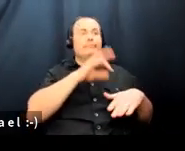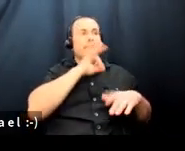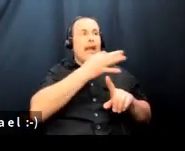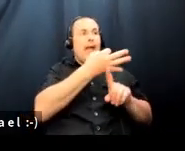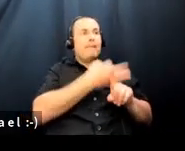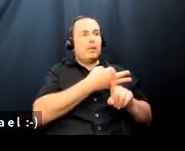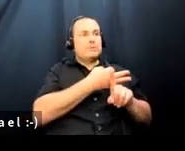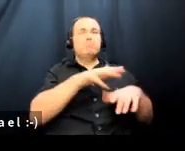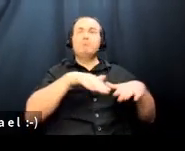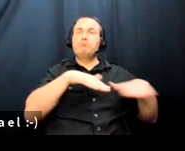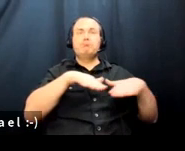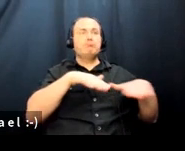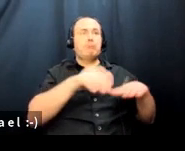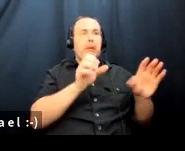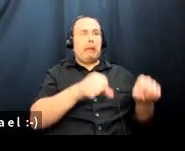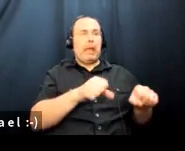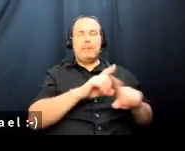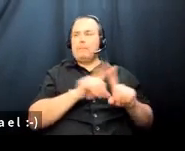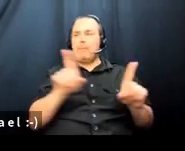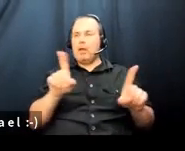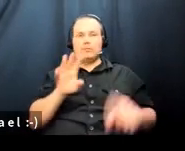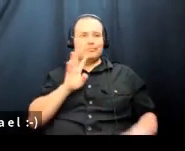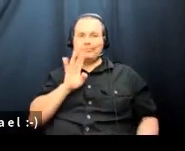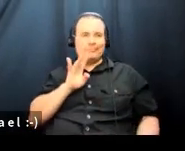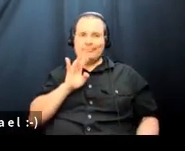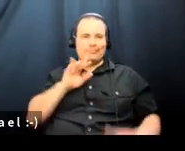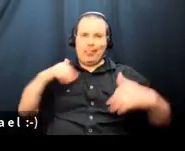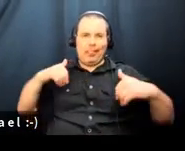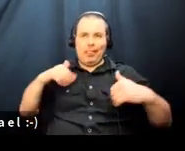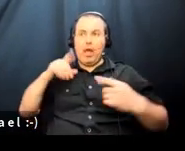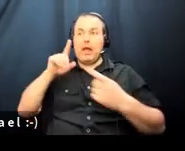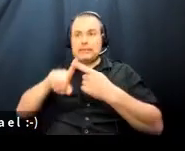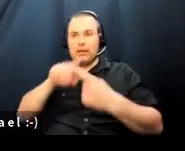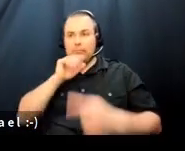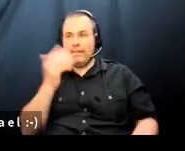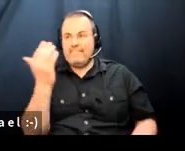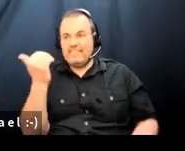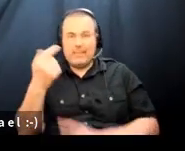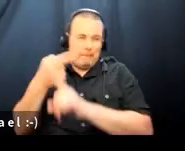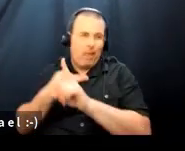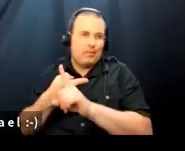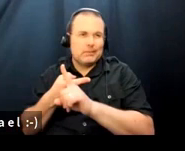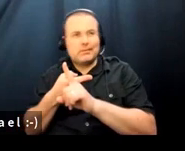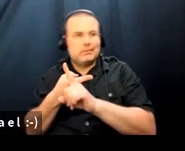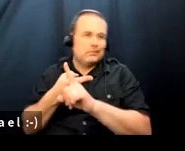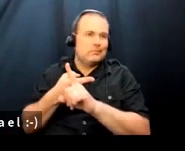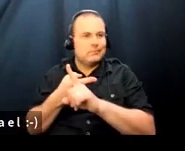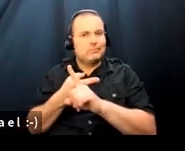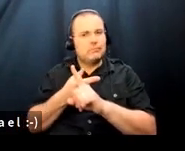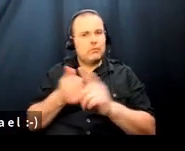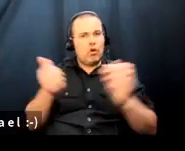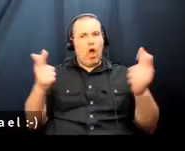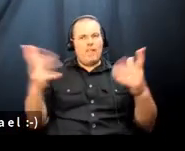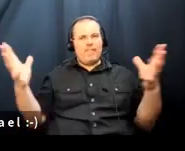months, but they didn't start talking until they were 15 months. All of that is within